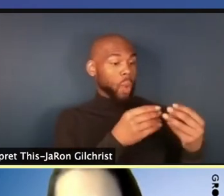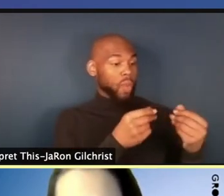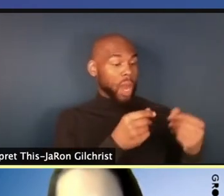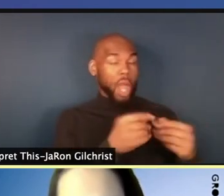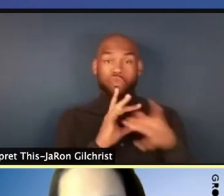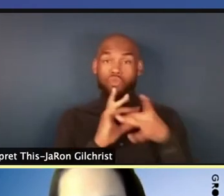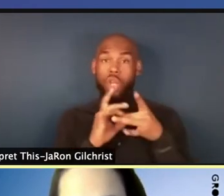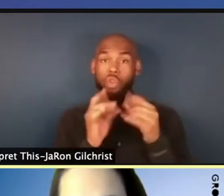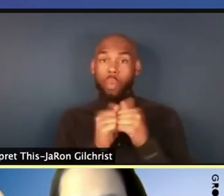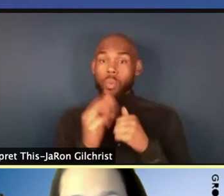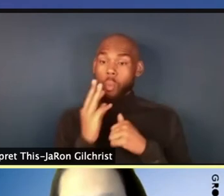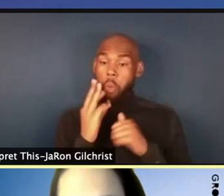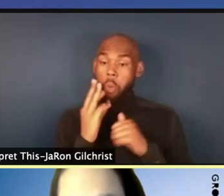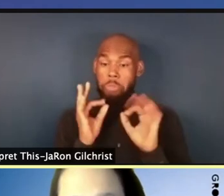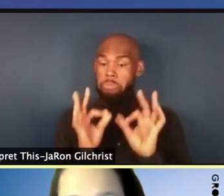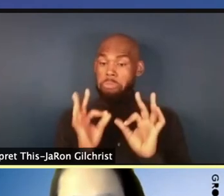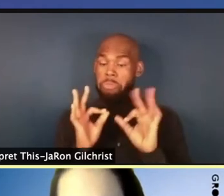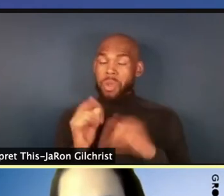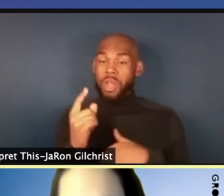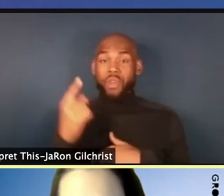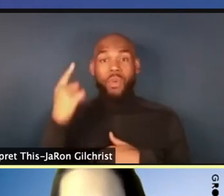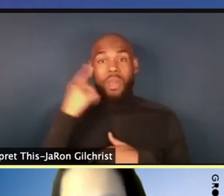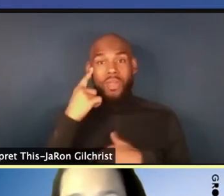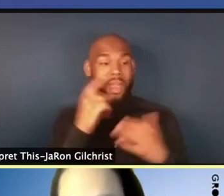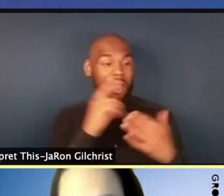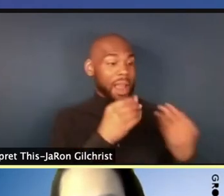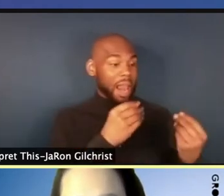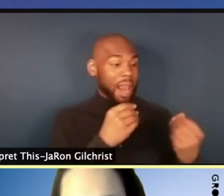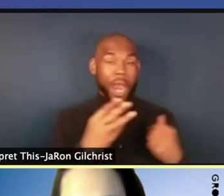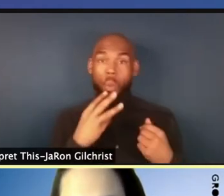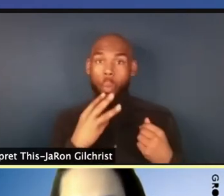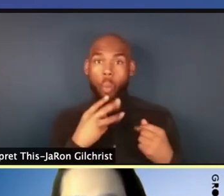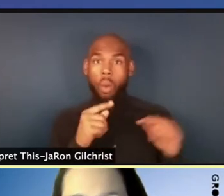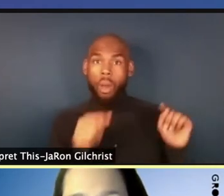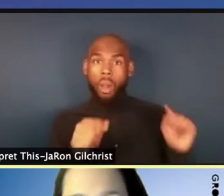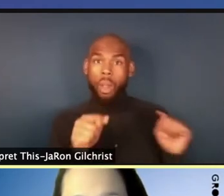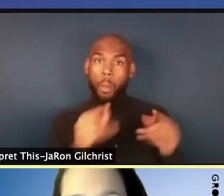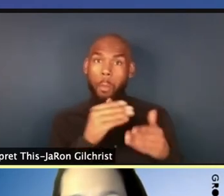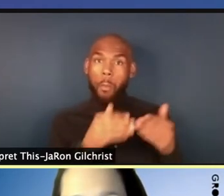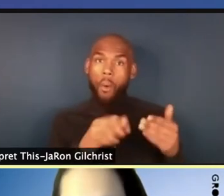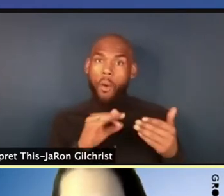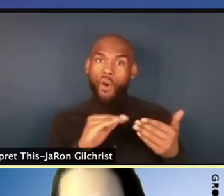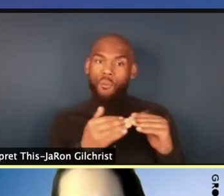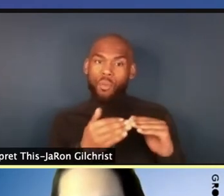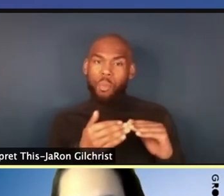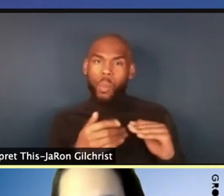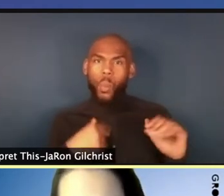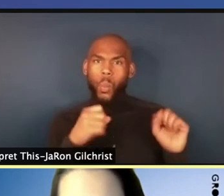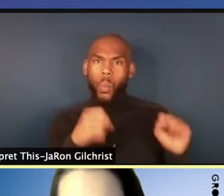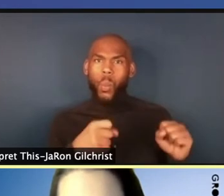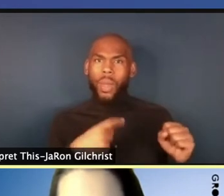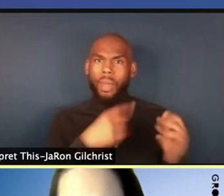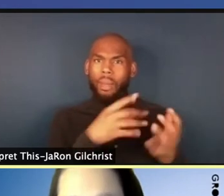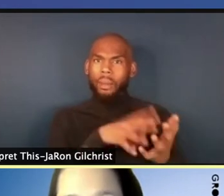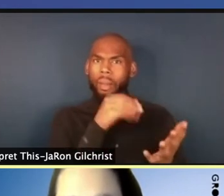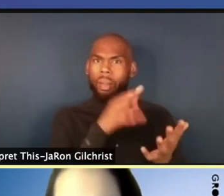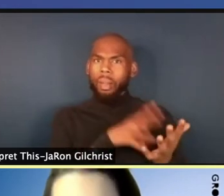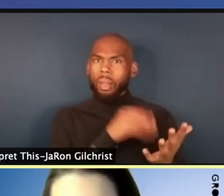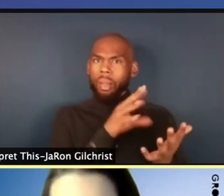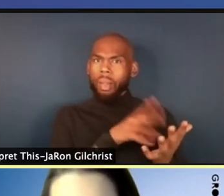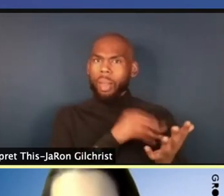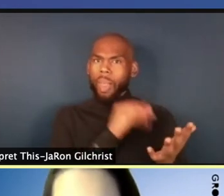water, if we think of land and water as part of our community, we can take cues from